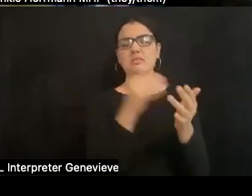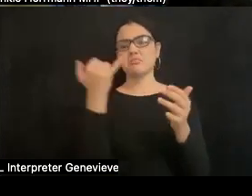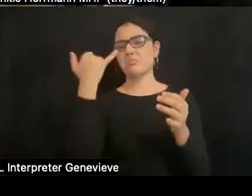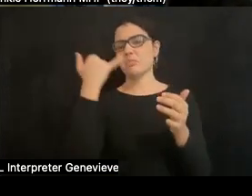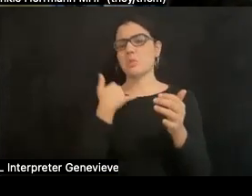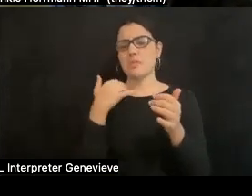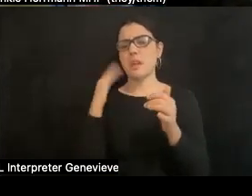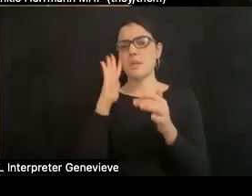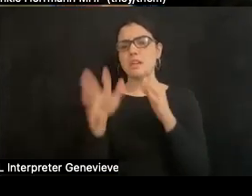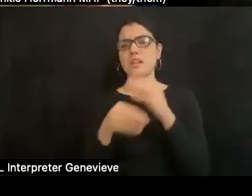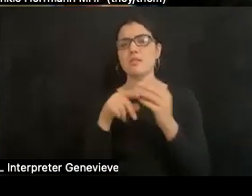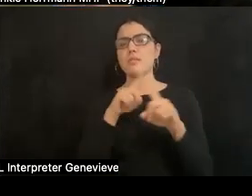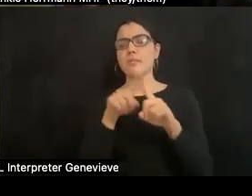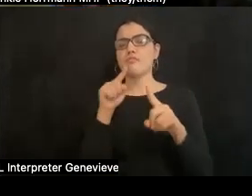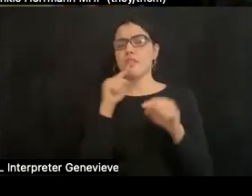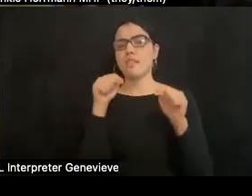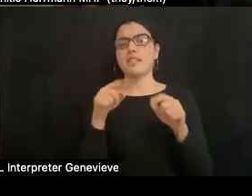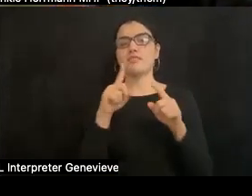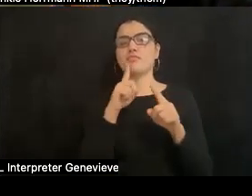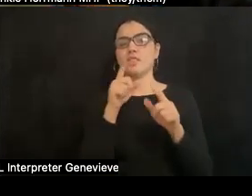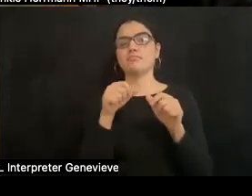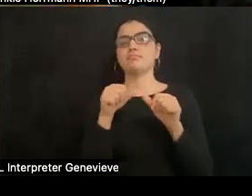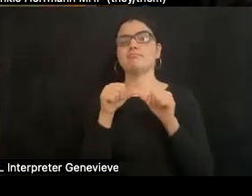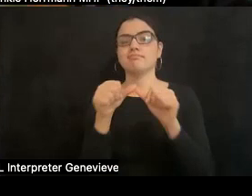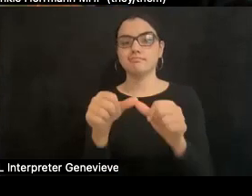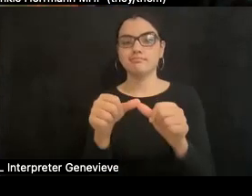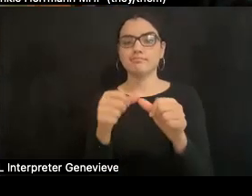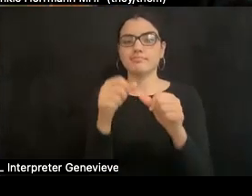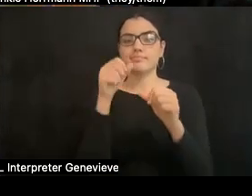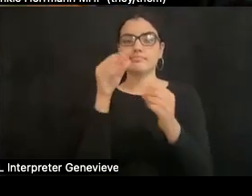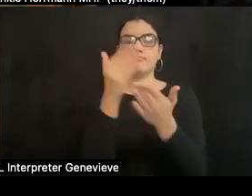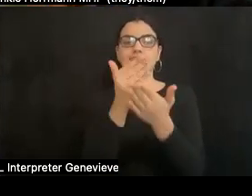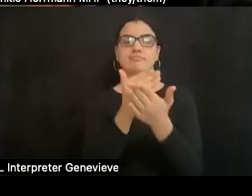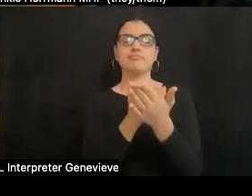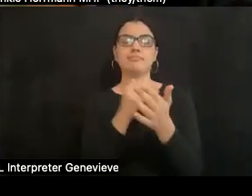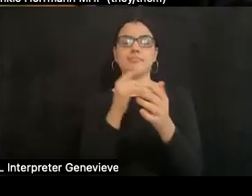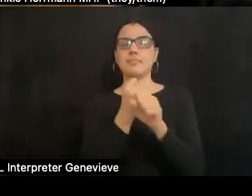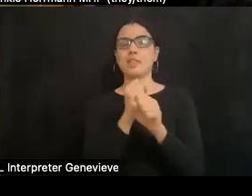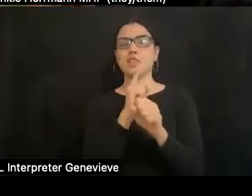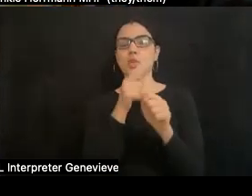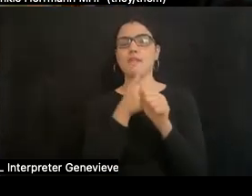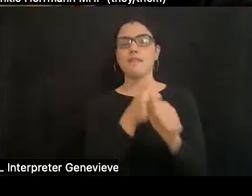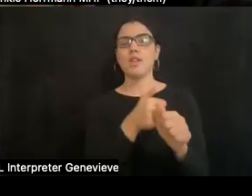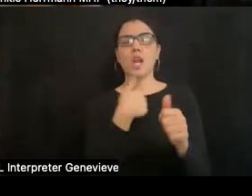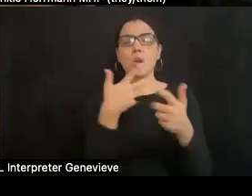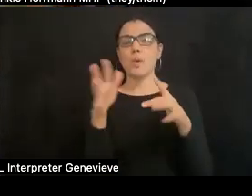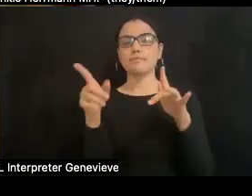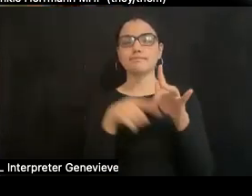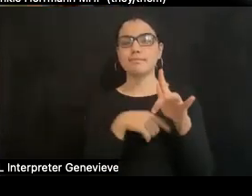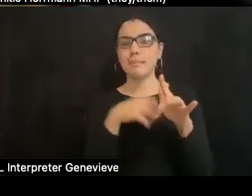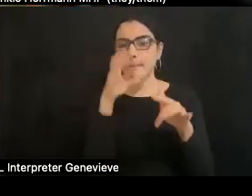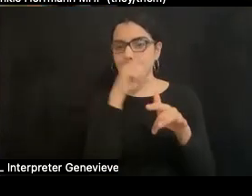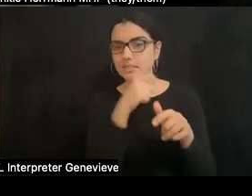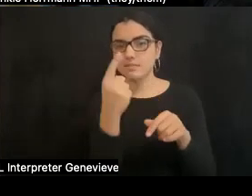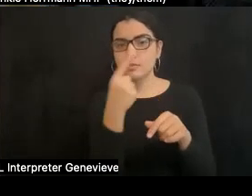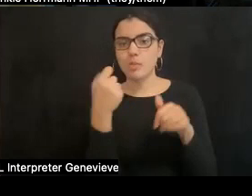it's just the most consistent way for me to keep track of, I get a lot of different emails and I just want to make sure I'm not missing somebody on accident and that you